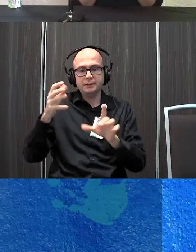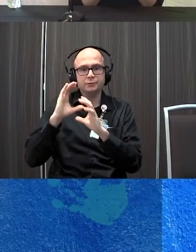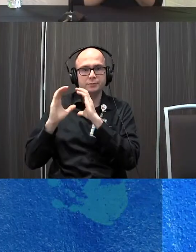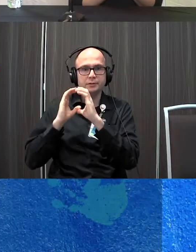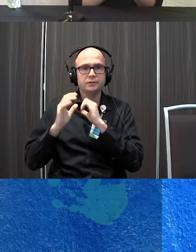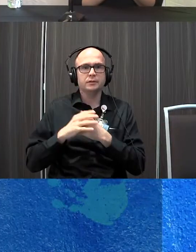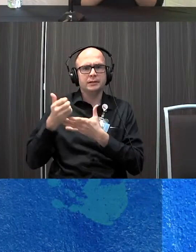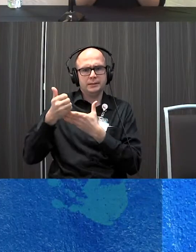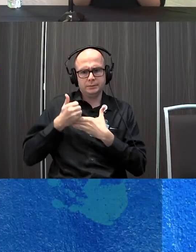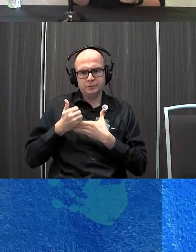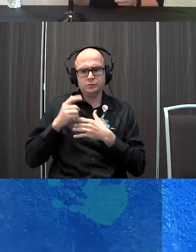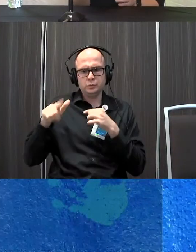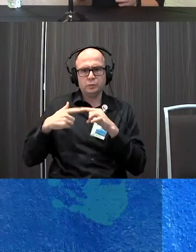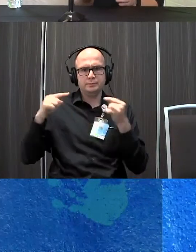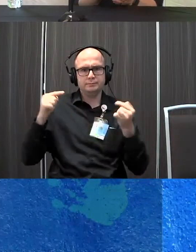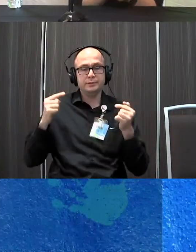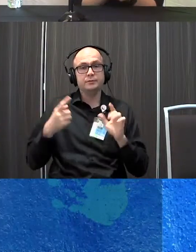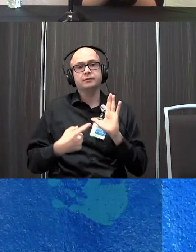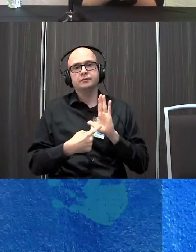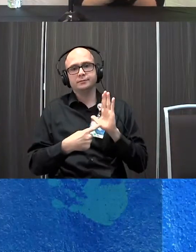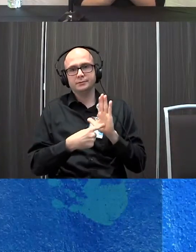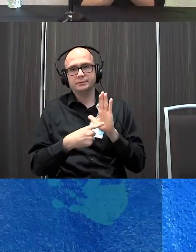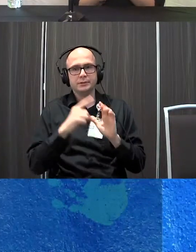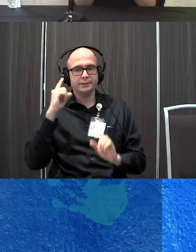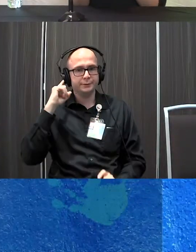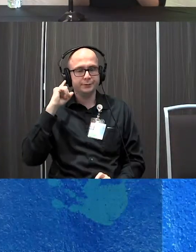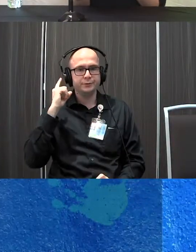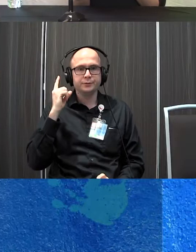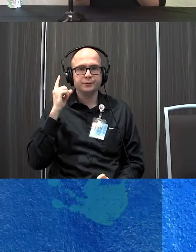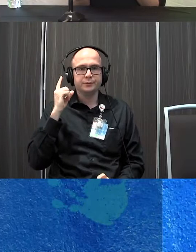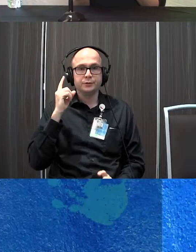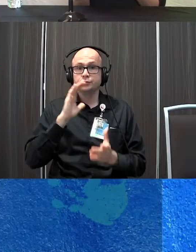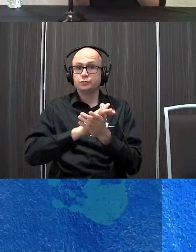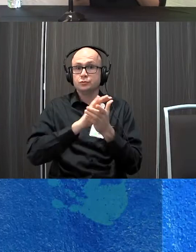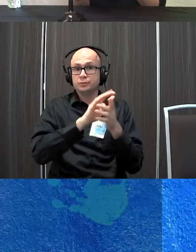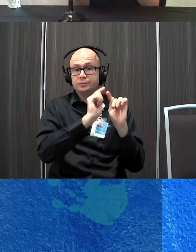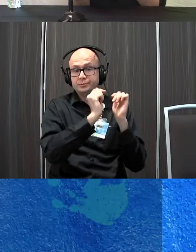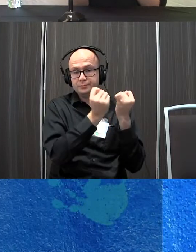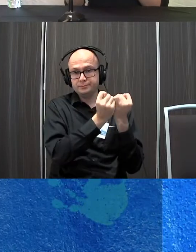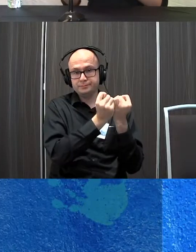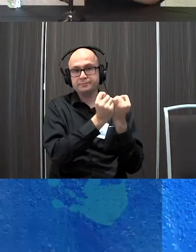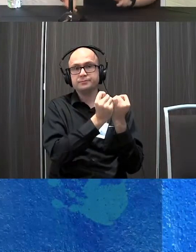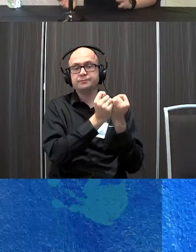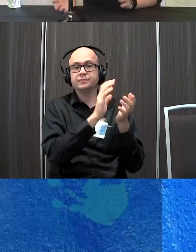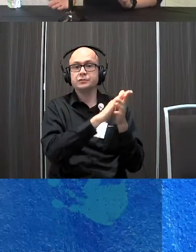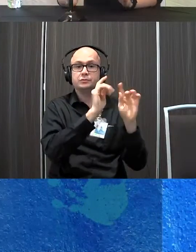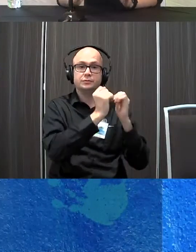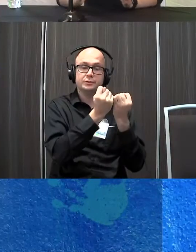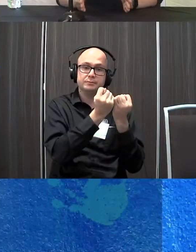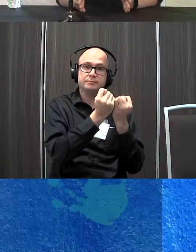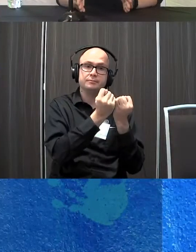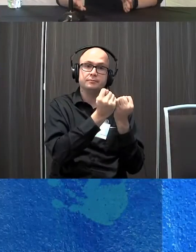helping us know when they're in pain. So one example that I heard from a school team is the school team worked with